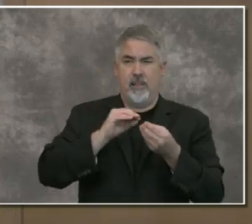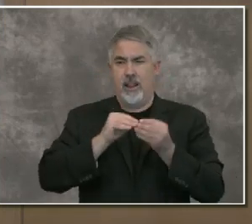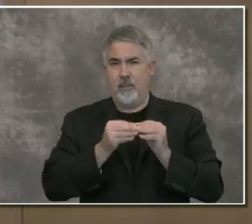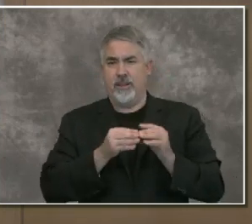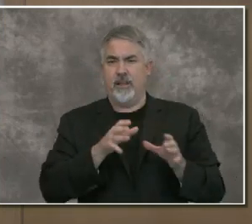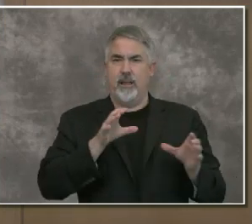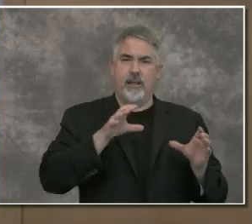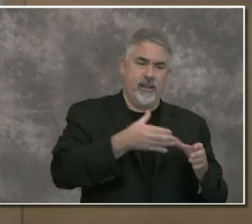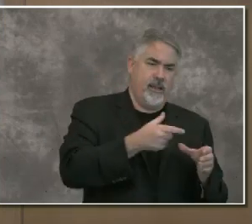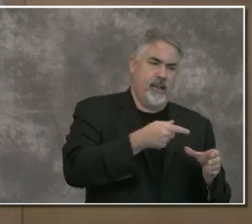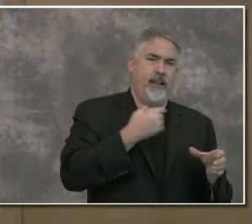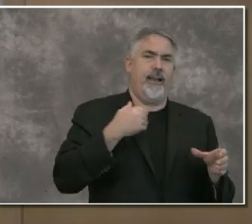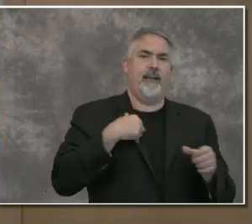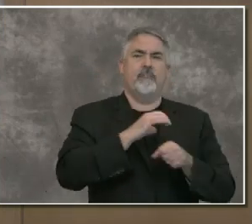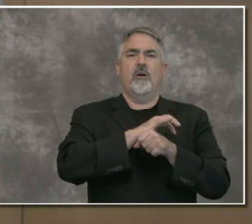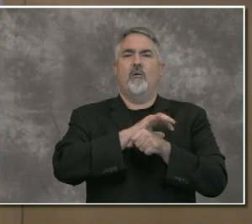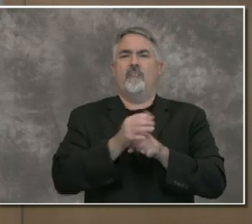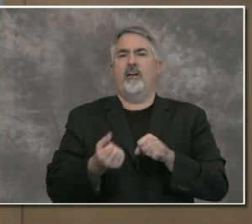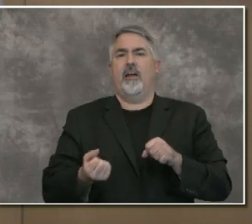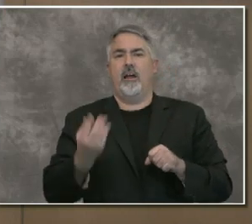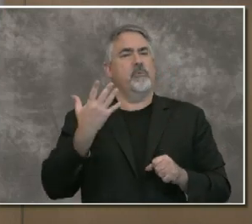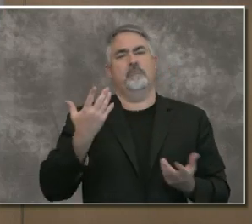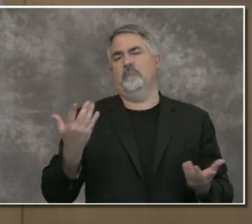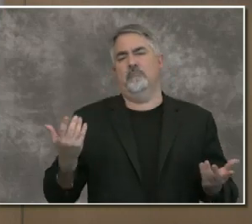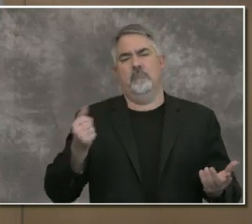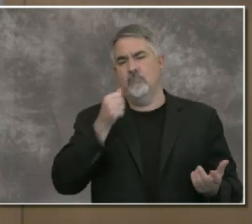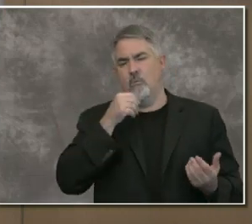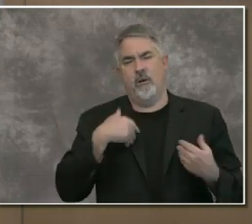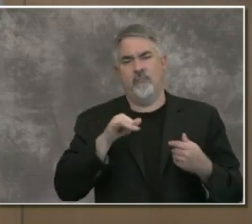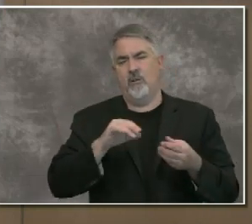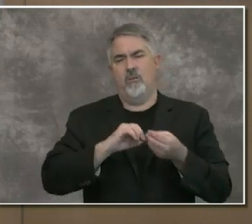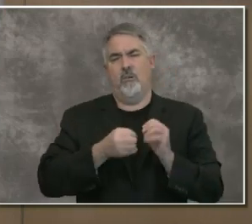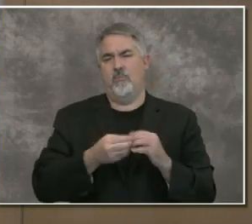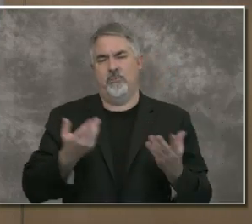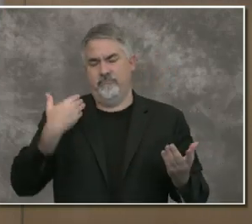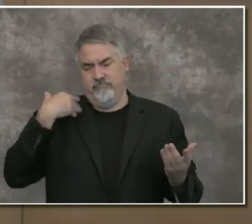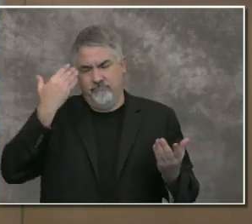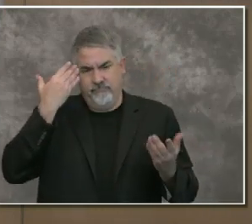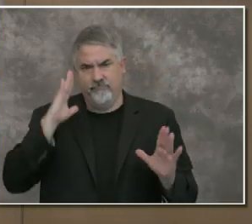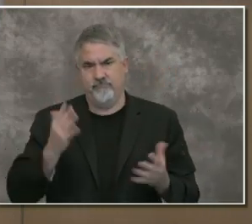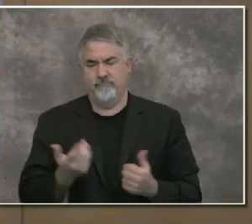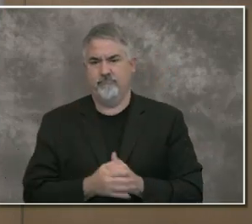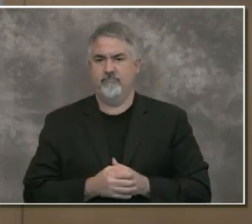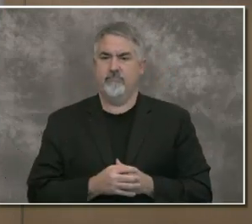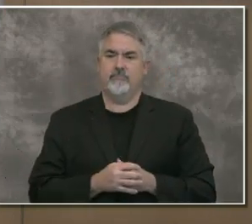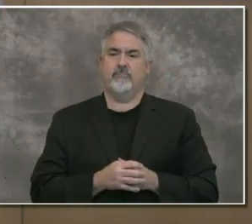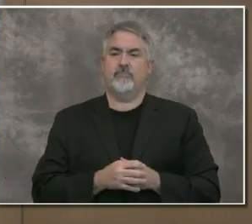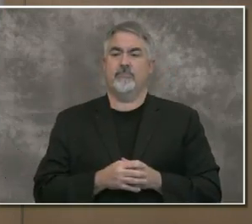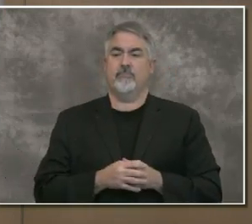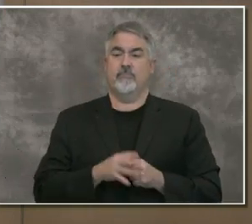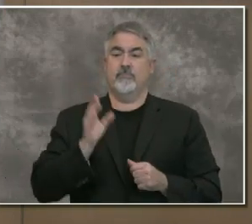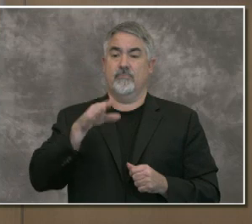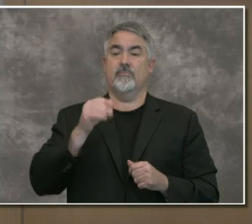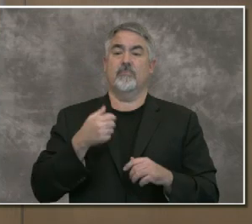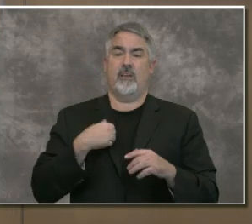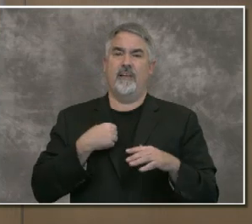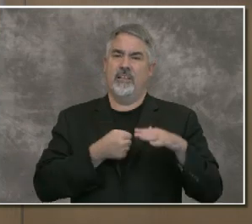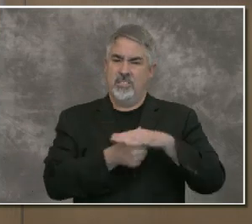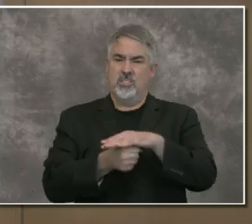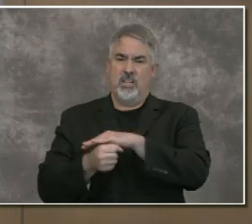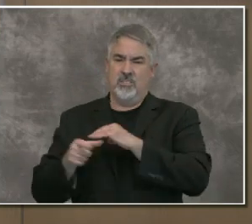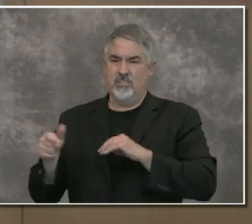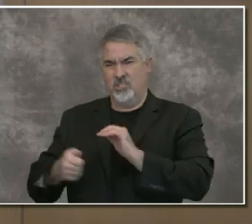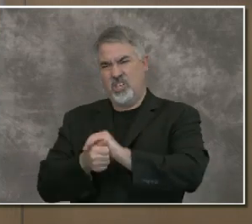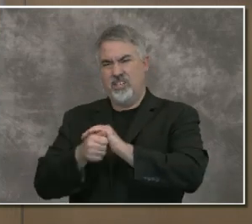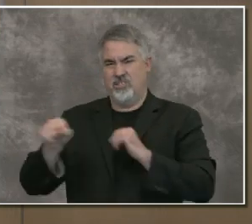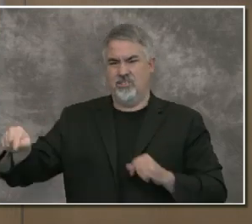have confirmed, because for a while we hadn't had any positives who were unsheltered, and then when we did, we reported that. But we also at that time stated that we are not